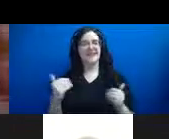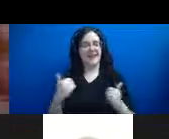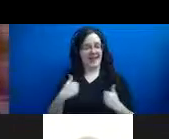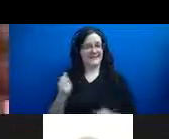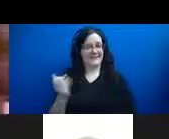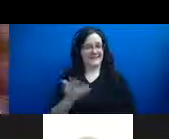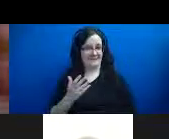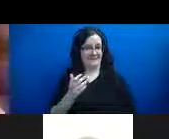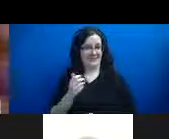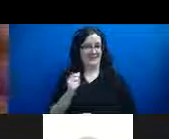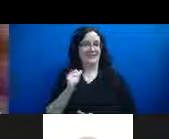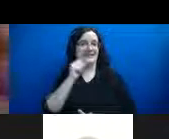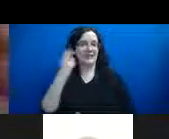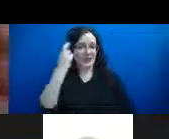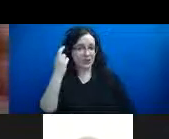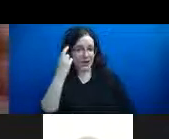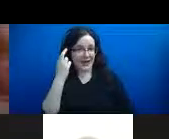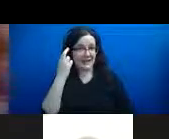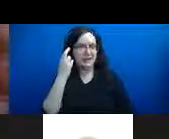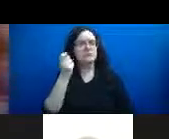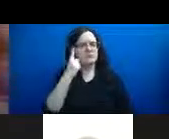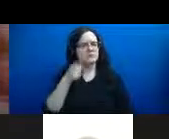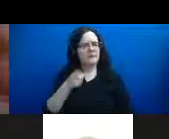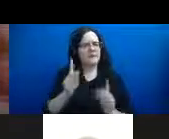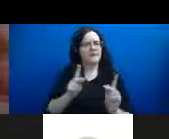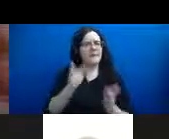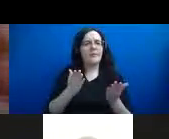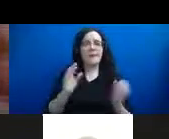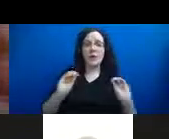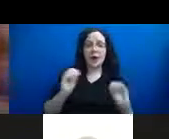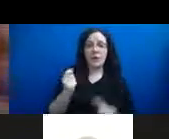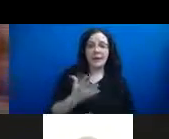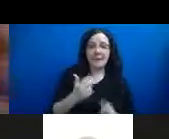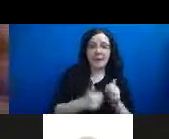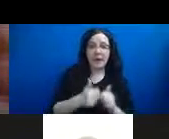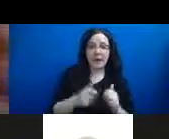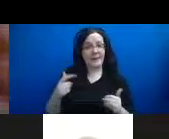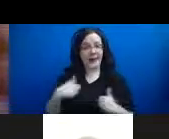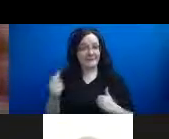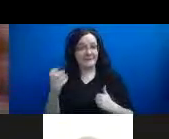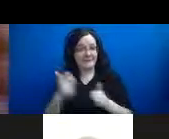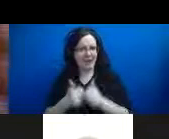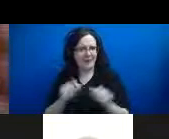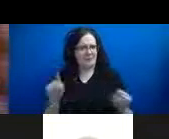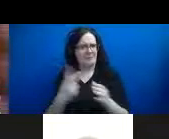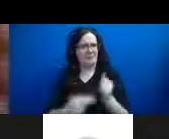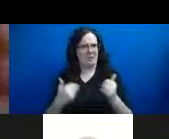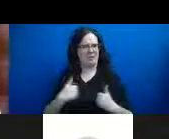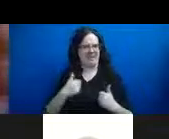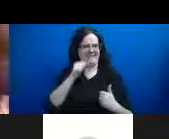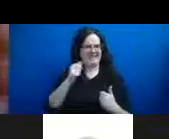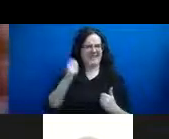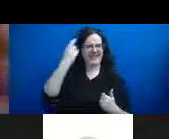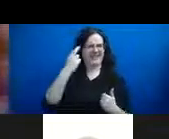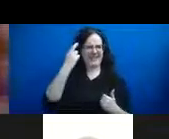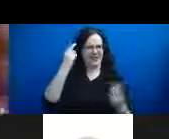irrationalities, whether they have a gambling problem or not. And you see this if you do just a coin flip exercise. When you do a coin flip exercise, even though most